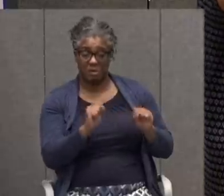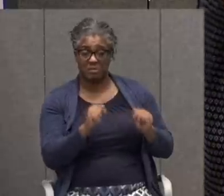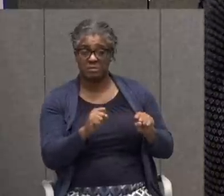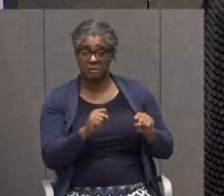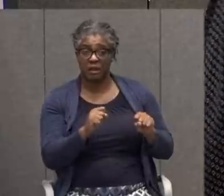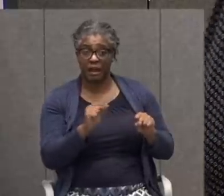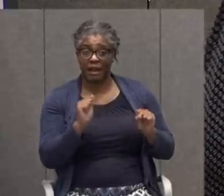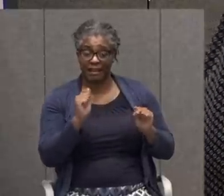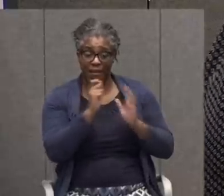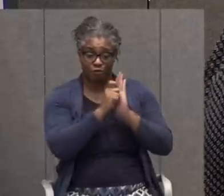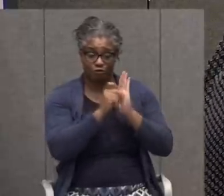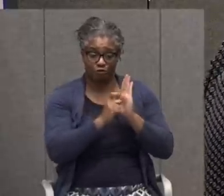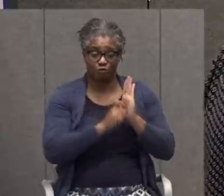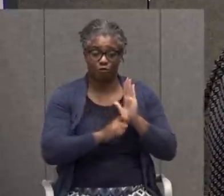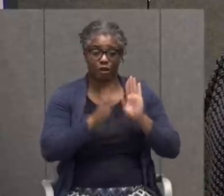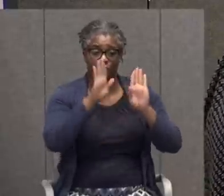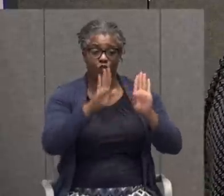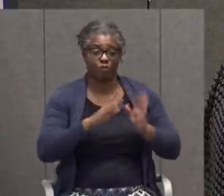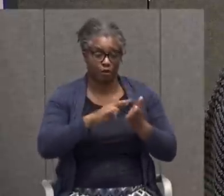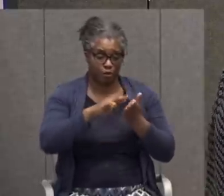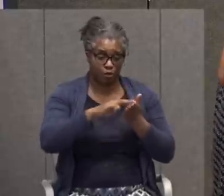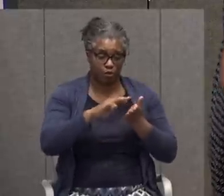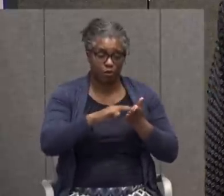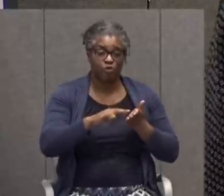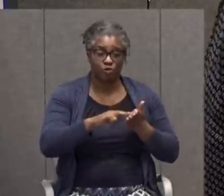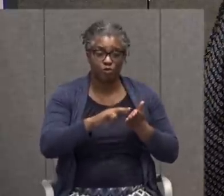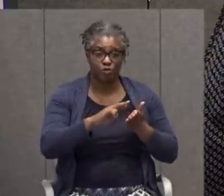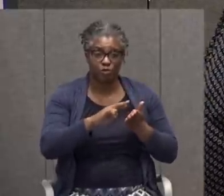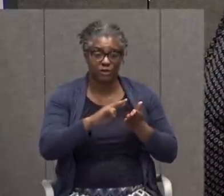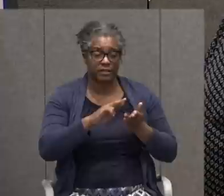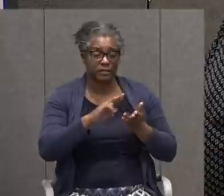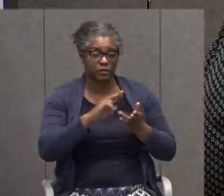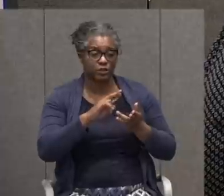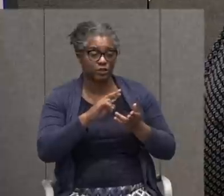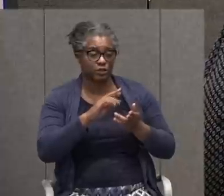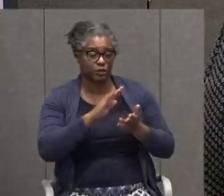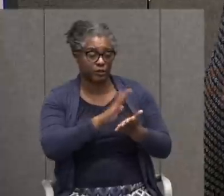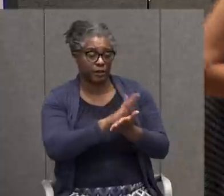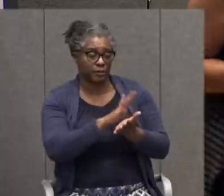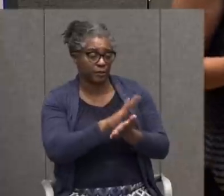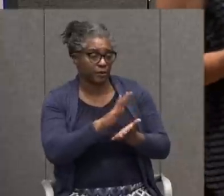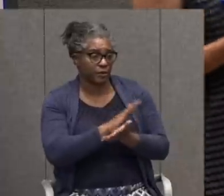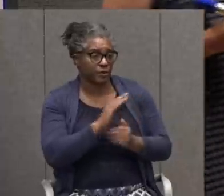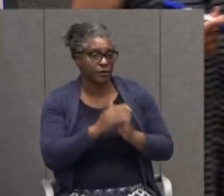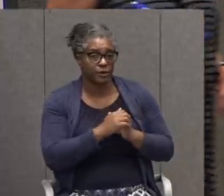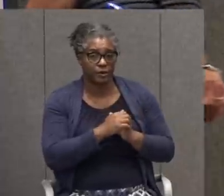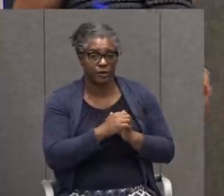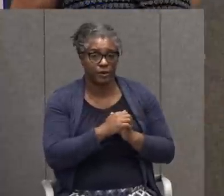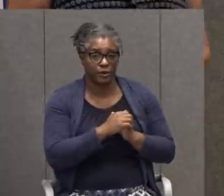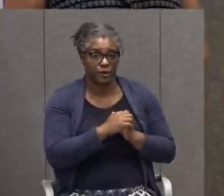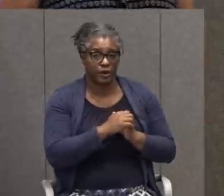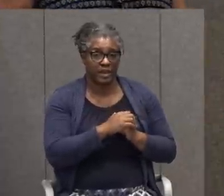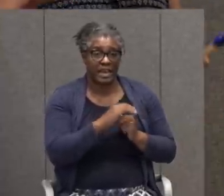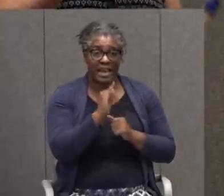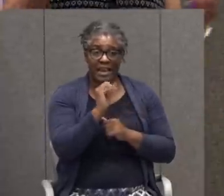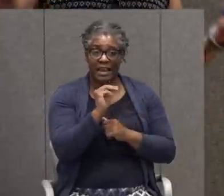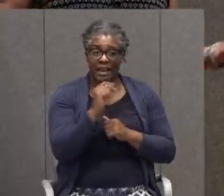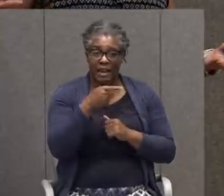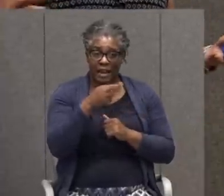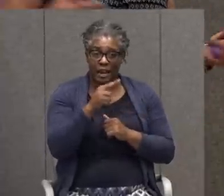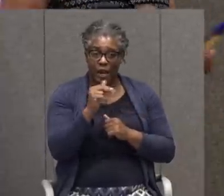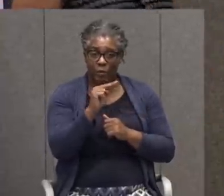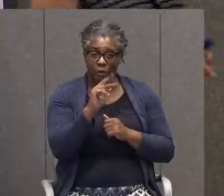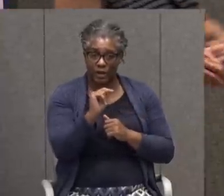fossils are the imprint. Remember that? Oh yeah, I've done an imprint before. I'm going to put an exclamation point there. I love